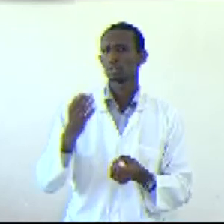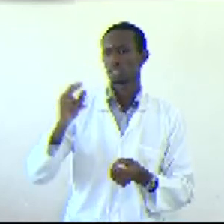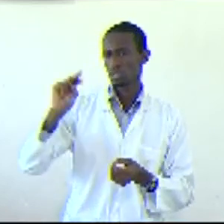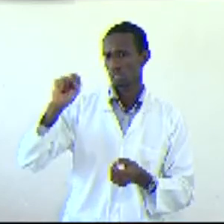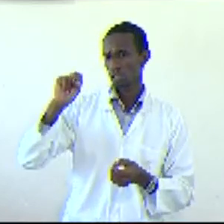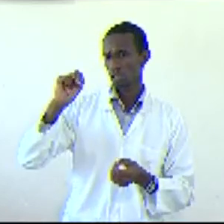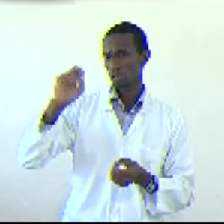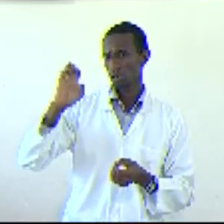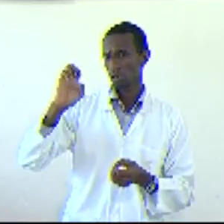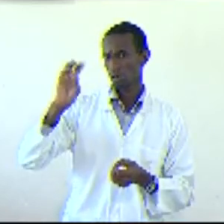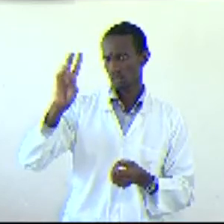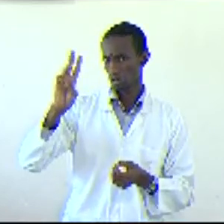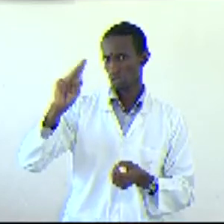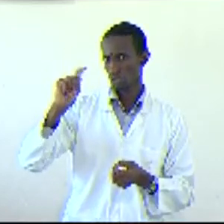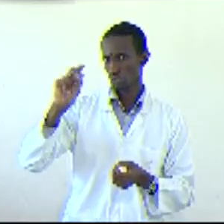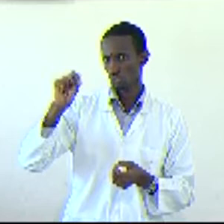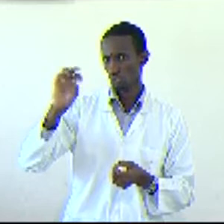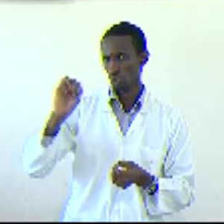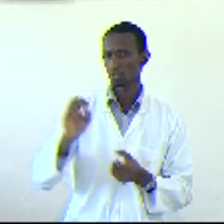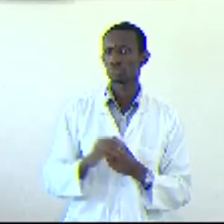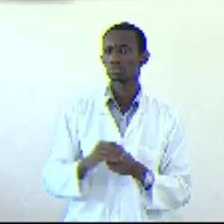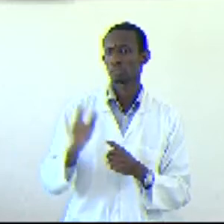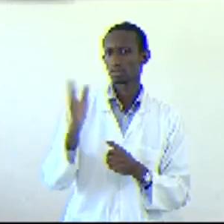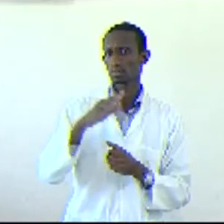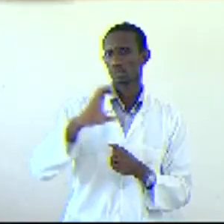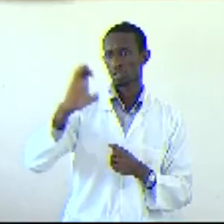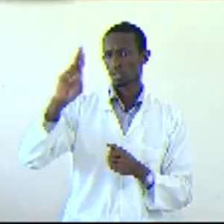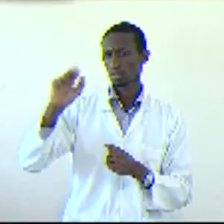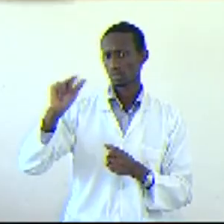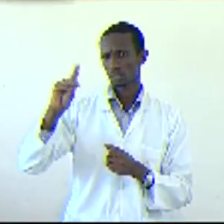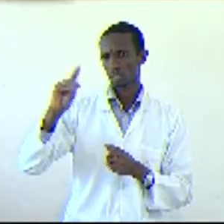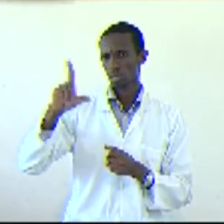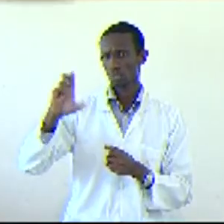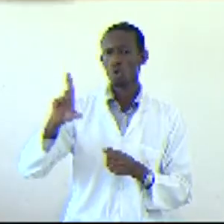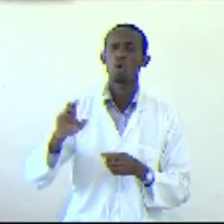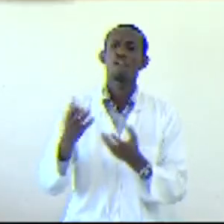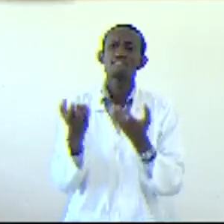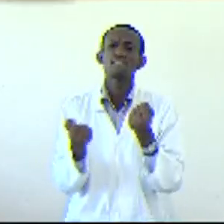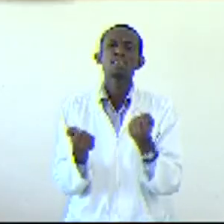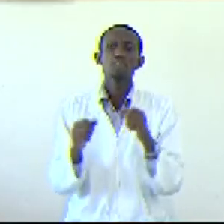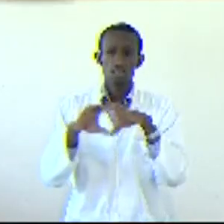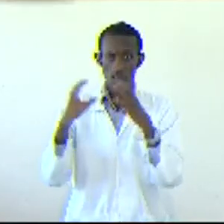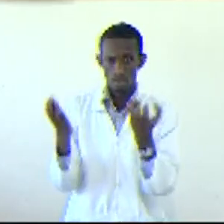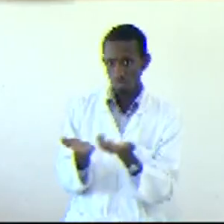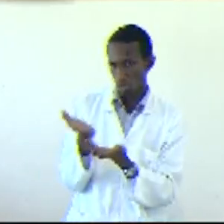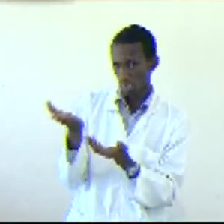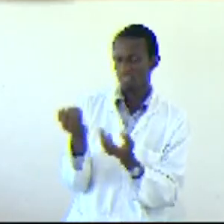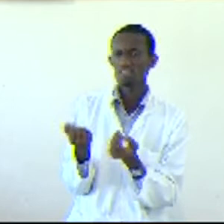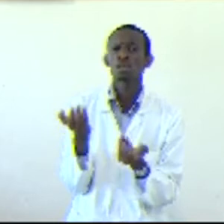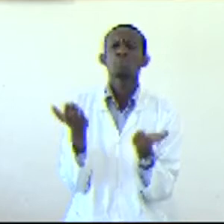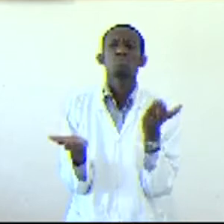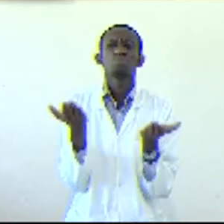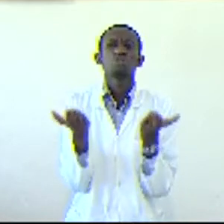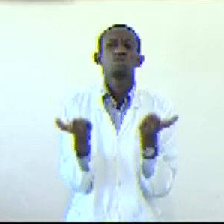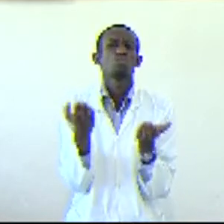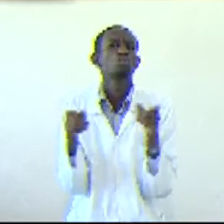have the same mass. These are the balls that we have, and I want you to count how many we have. If we have the one ball